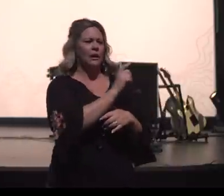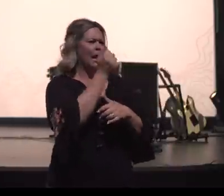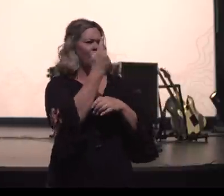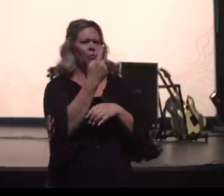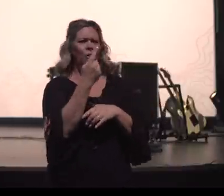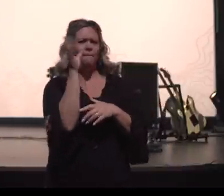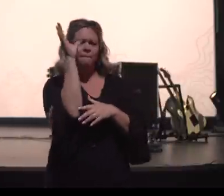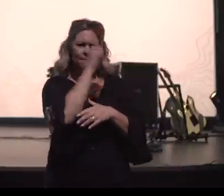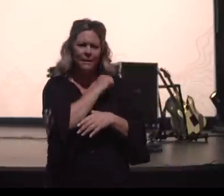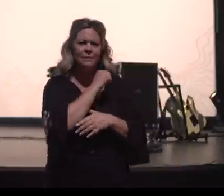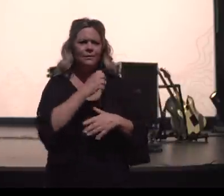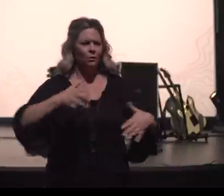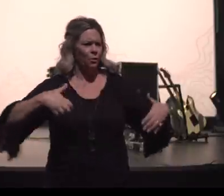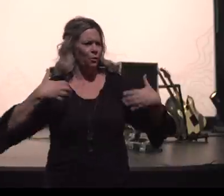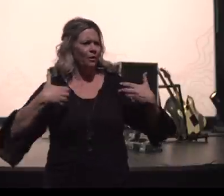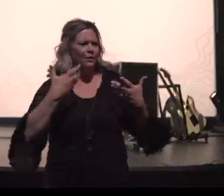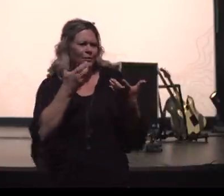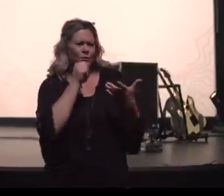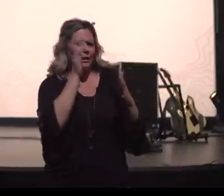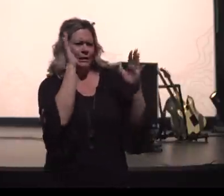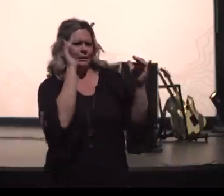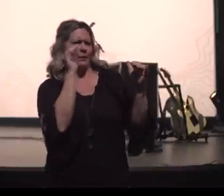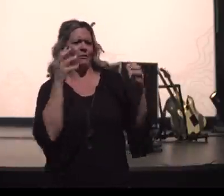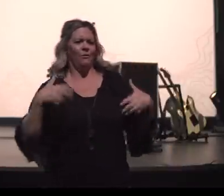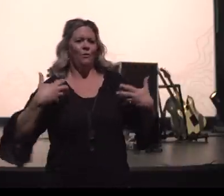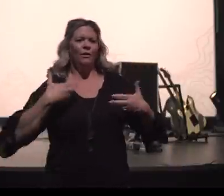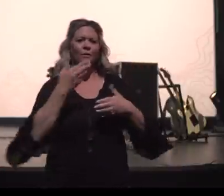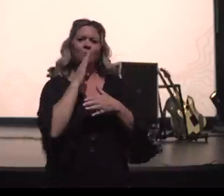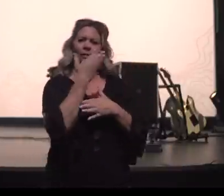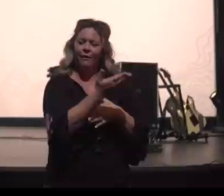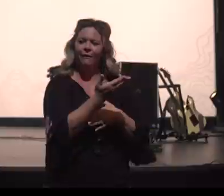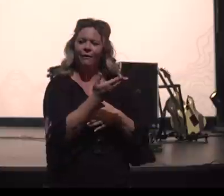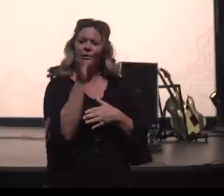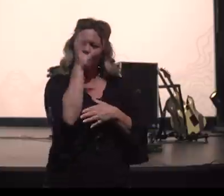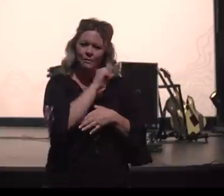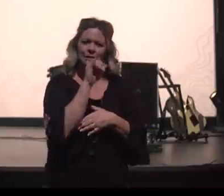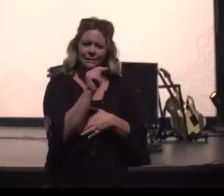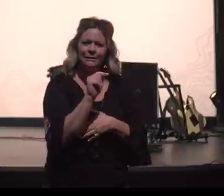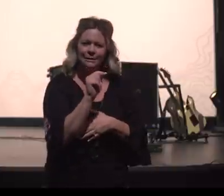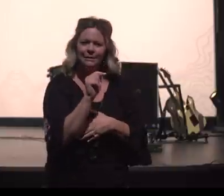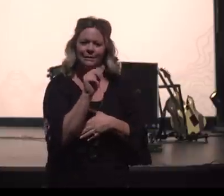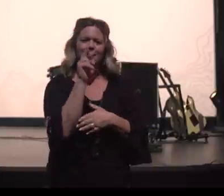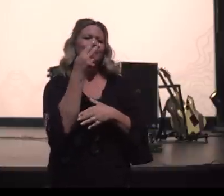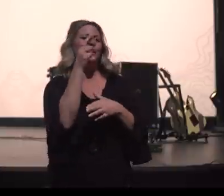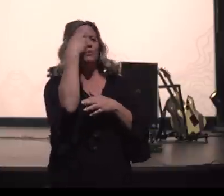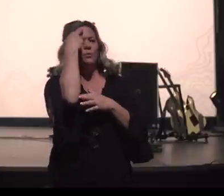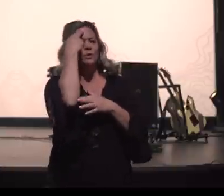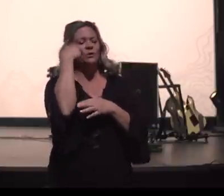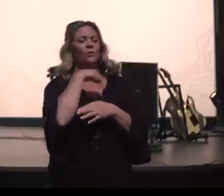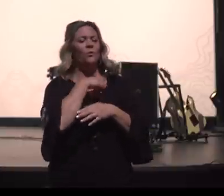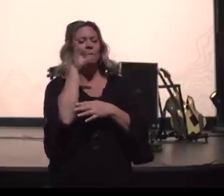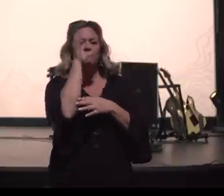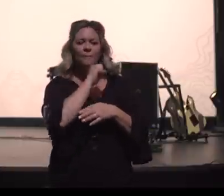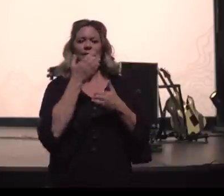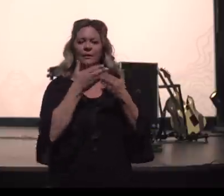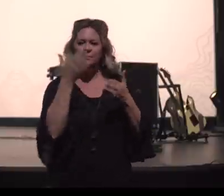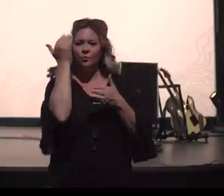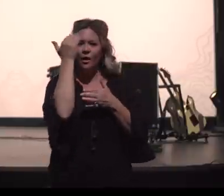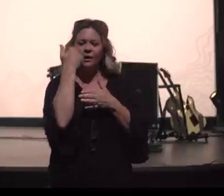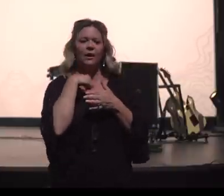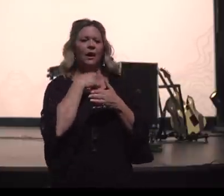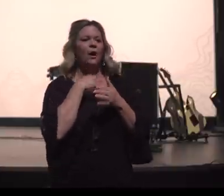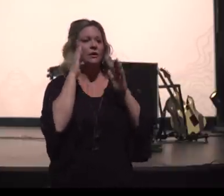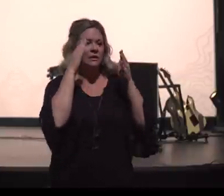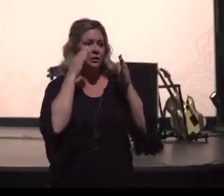the gorilla. Why? Because it's just, you would never even expect him to be there. Just miss it. The second reason that we miss things is because